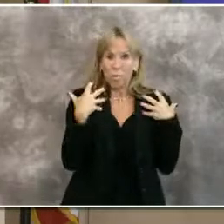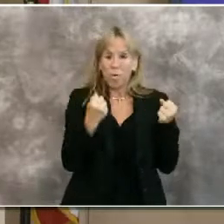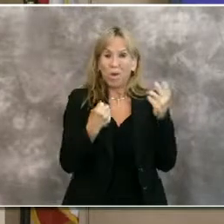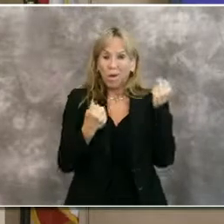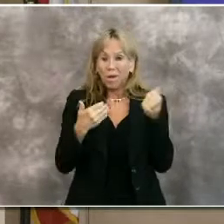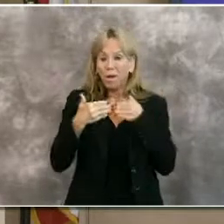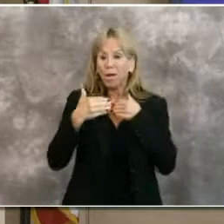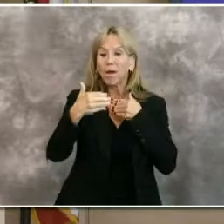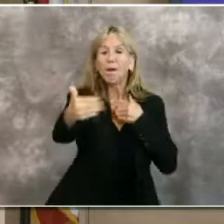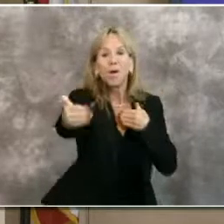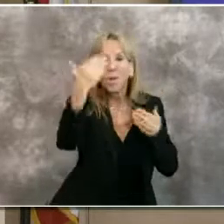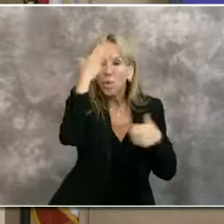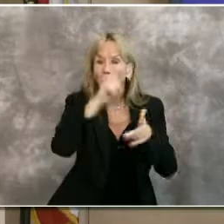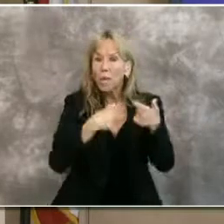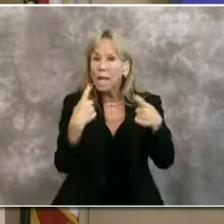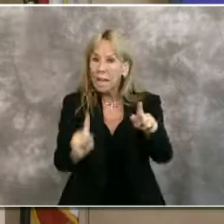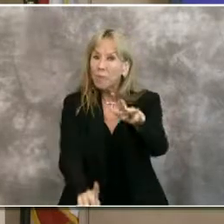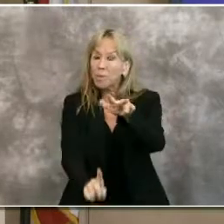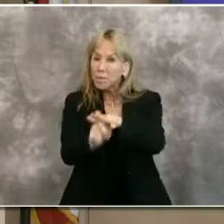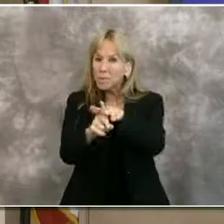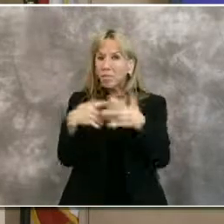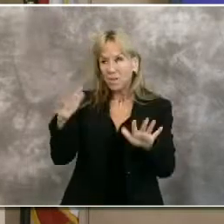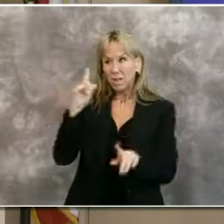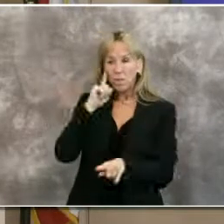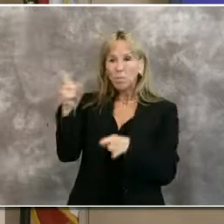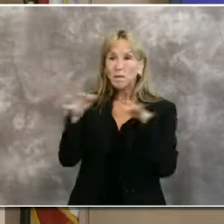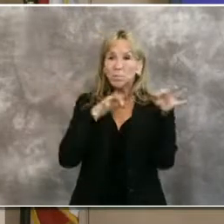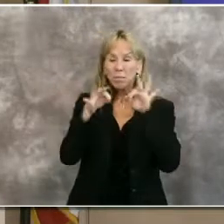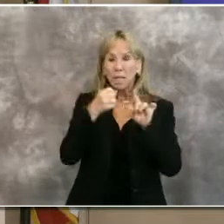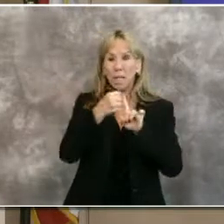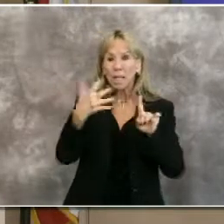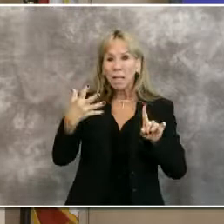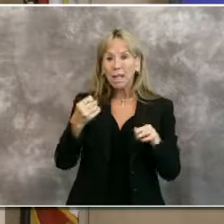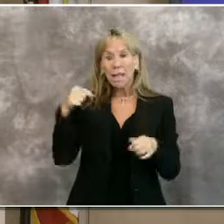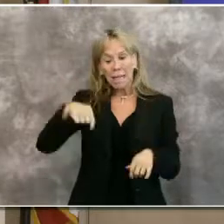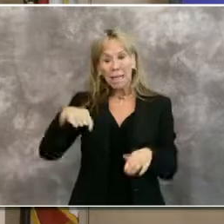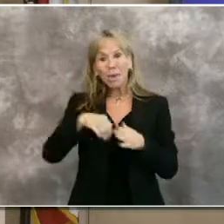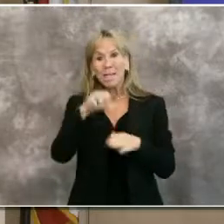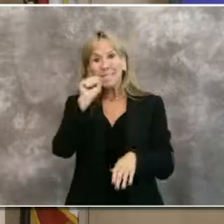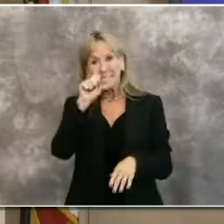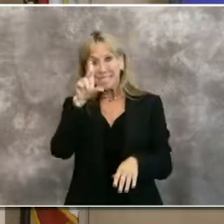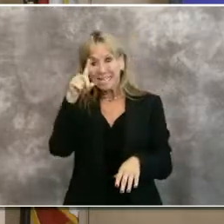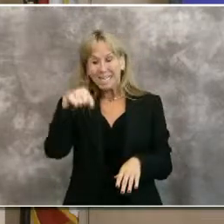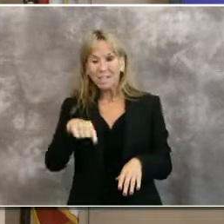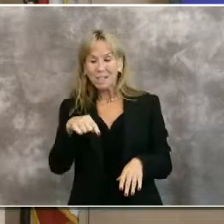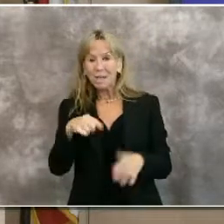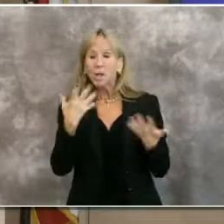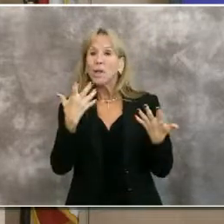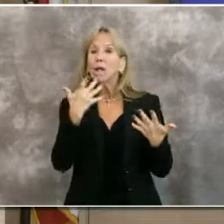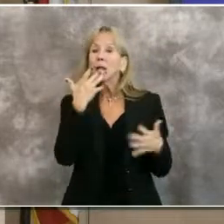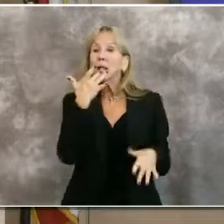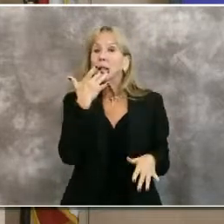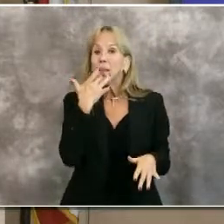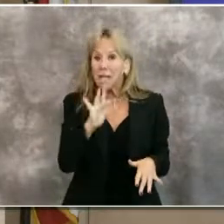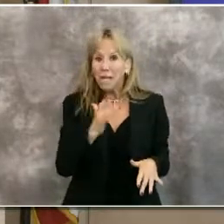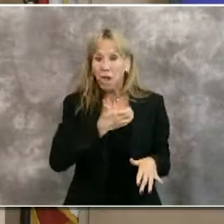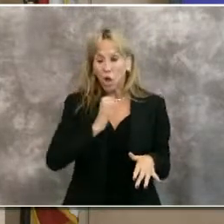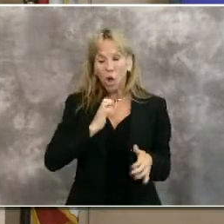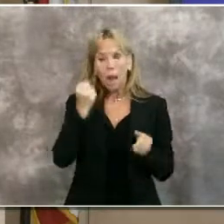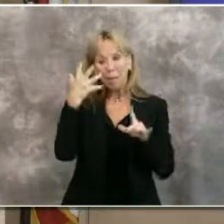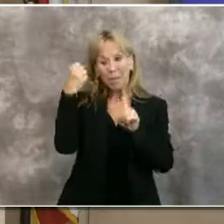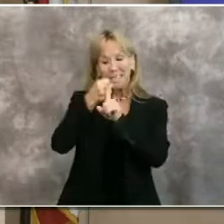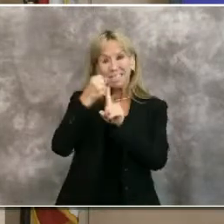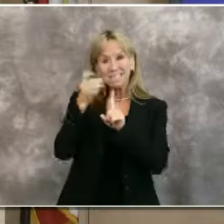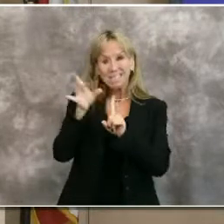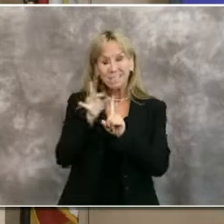question that you were really asking. Here in San Diego, our rate of illness is fortunately lower than